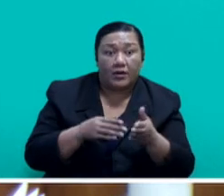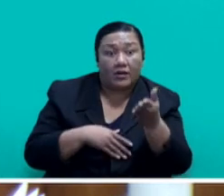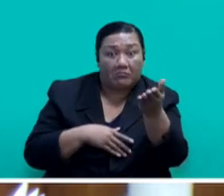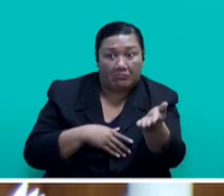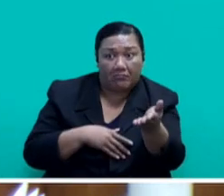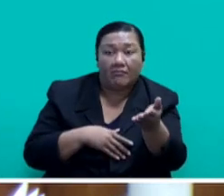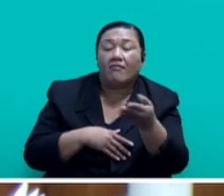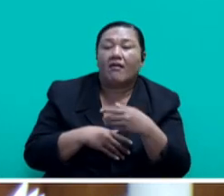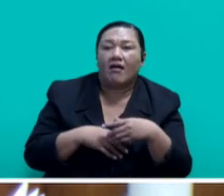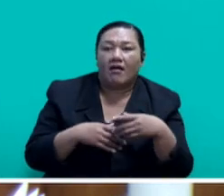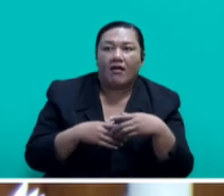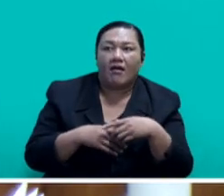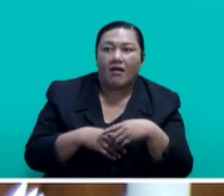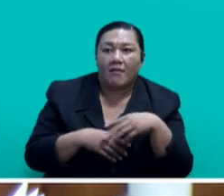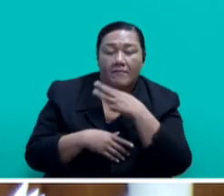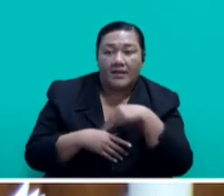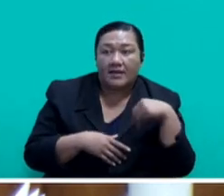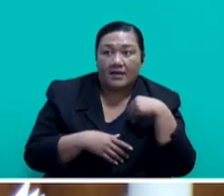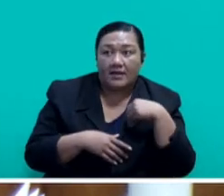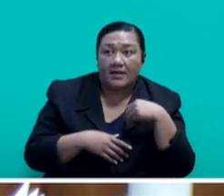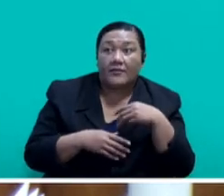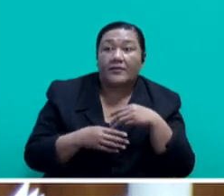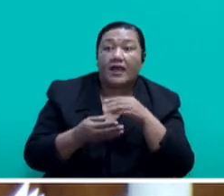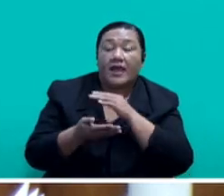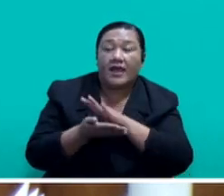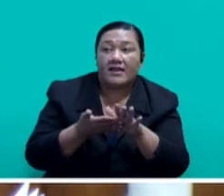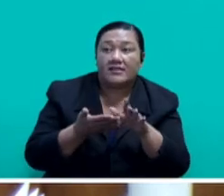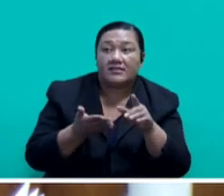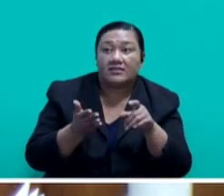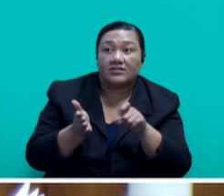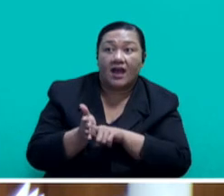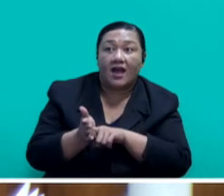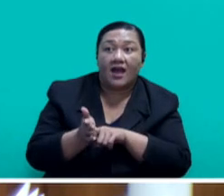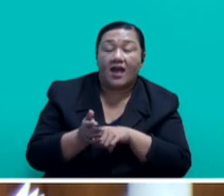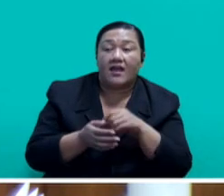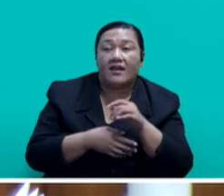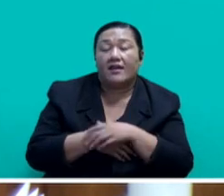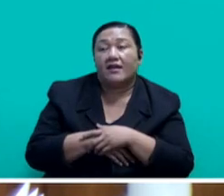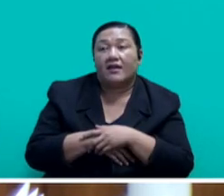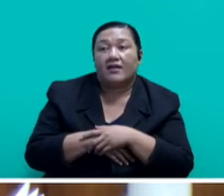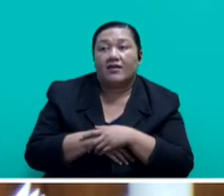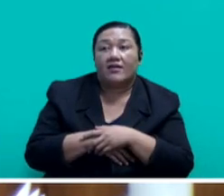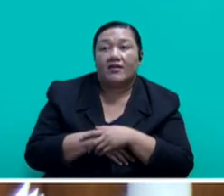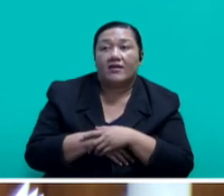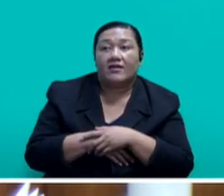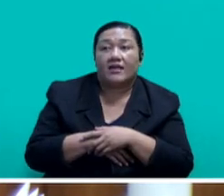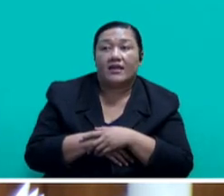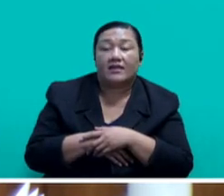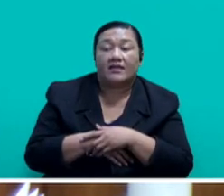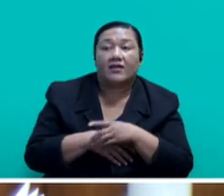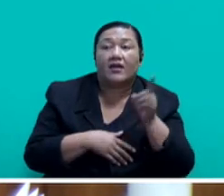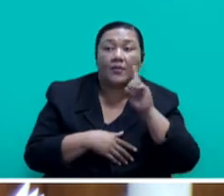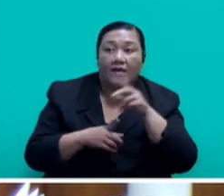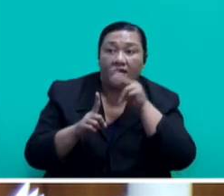had during her reign when he was the head of HR, Honourable Chand, she was of the view that